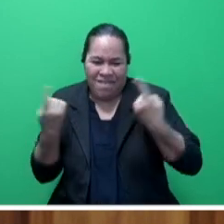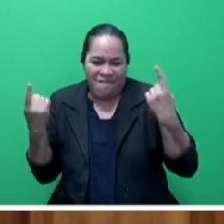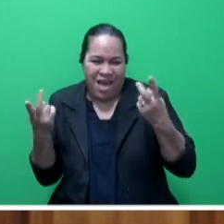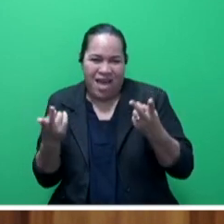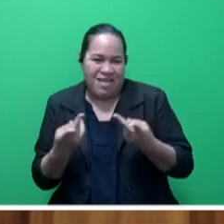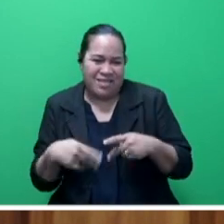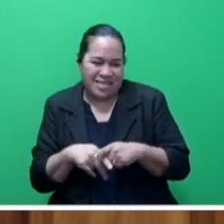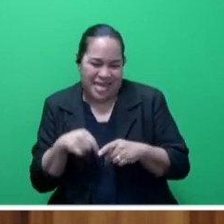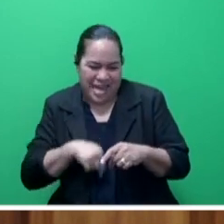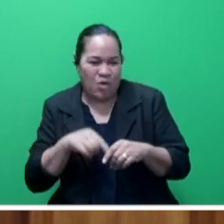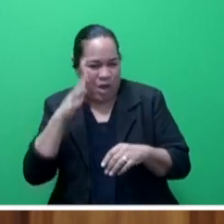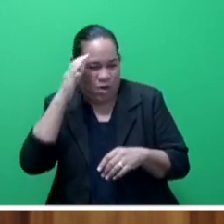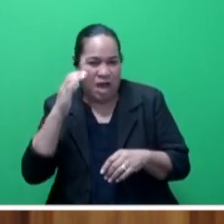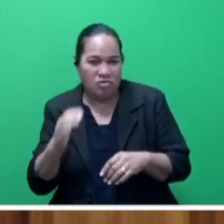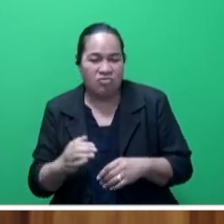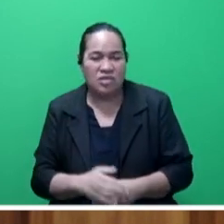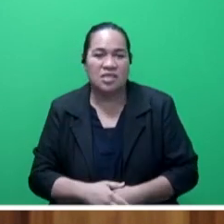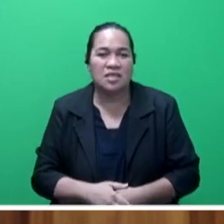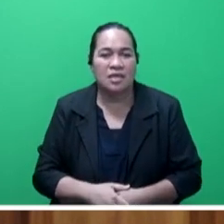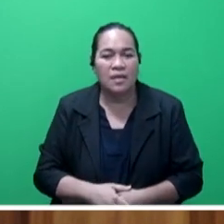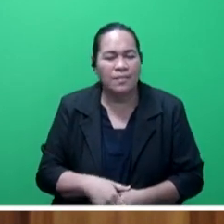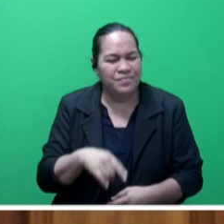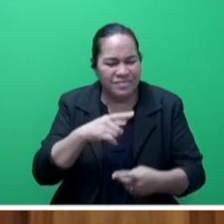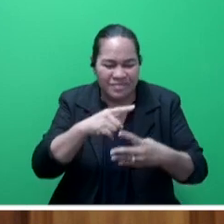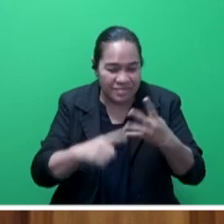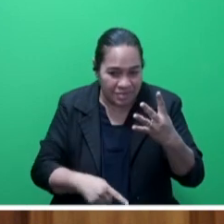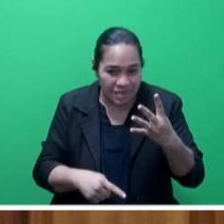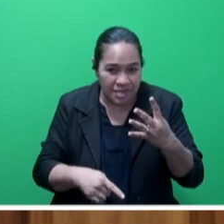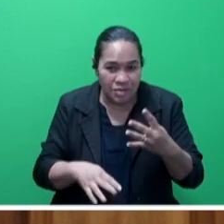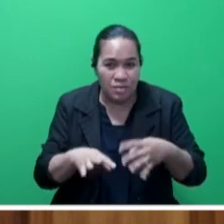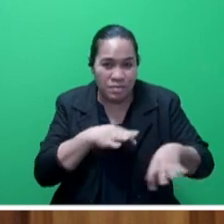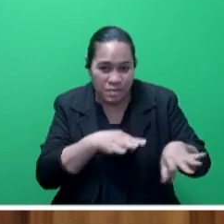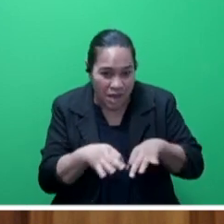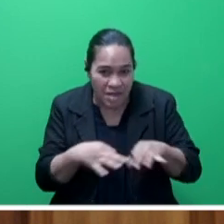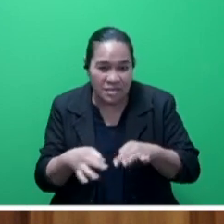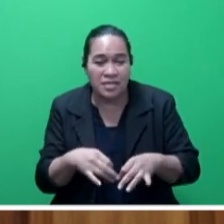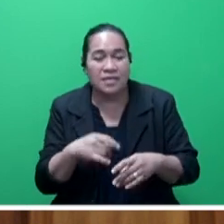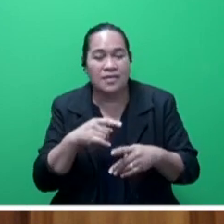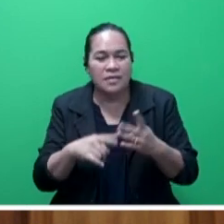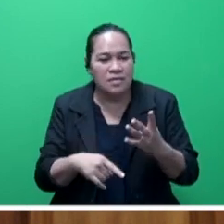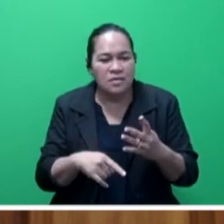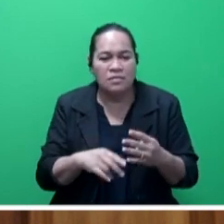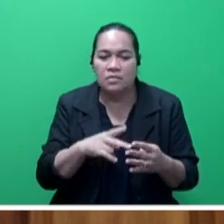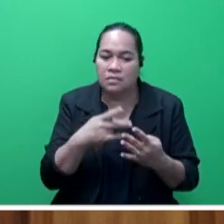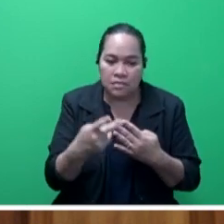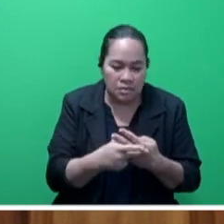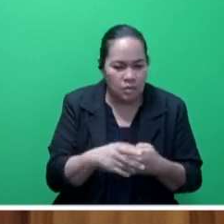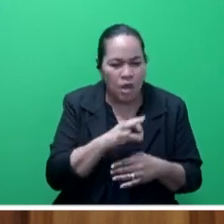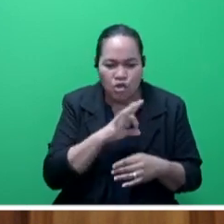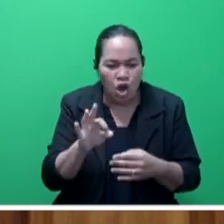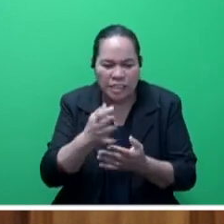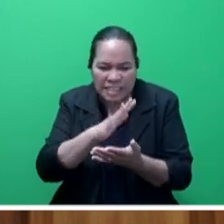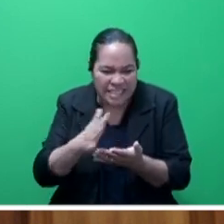it comes to our country. Mr. Speaker, sir, these measures and this budget was not designed for immediate